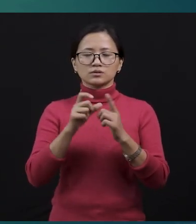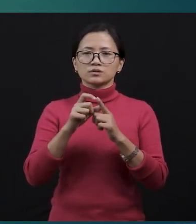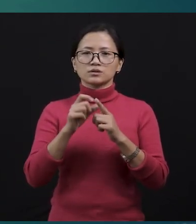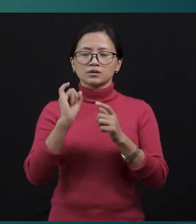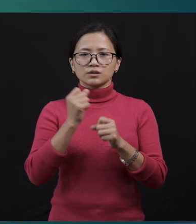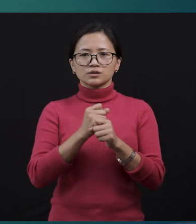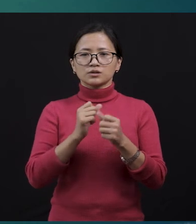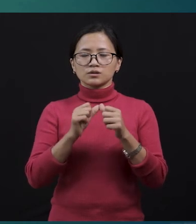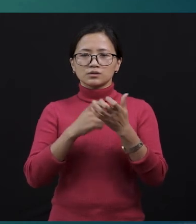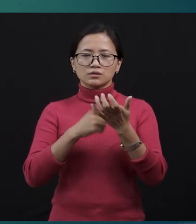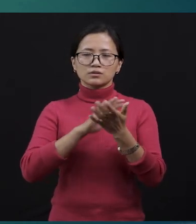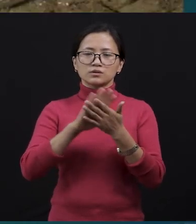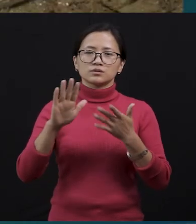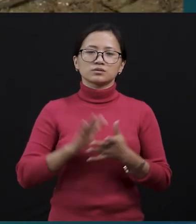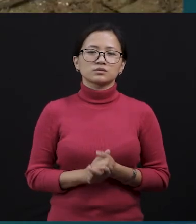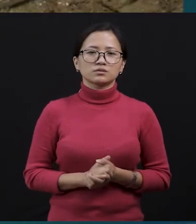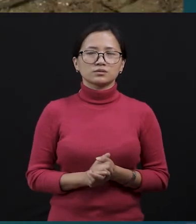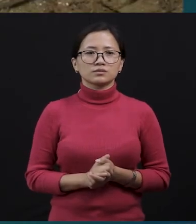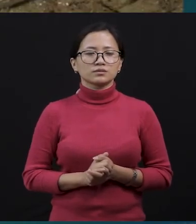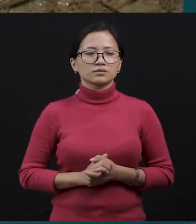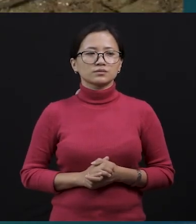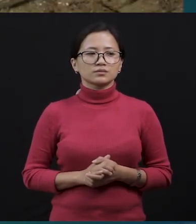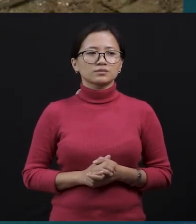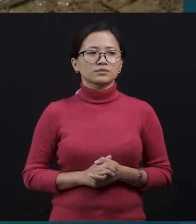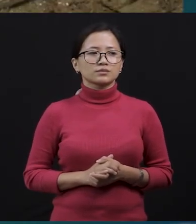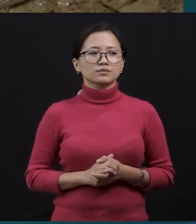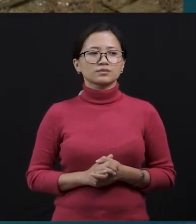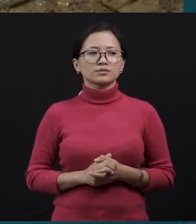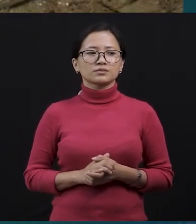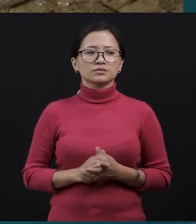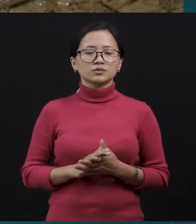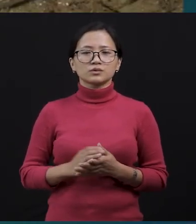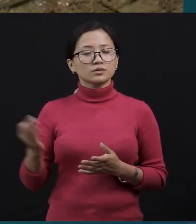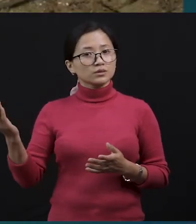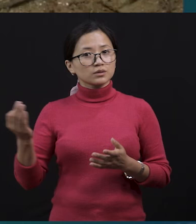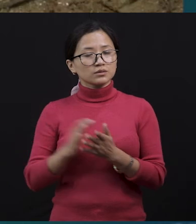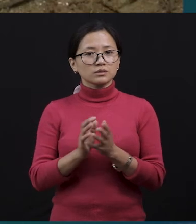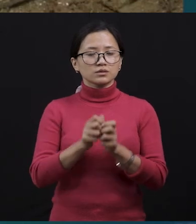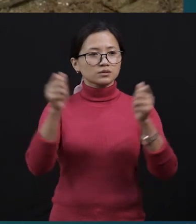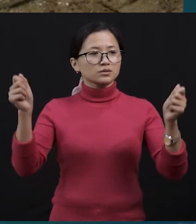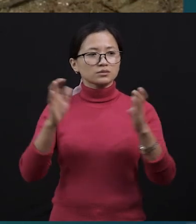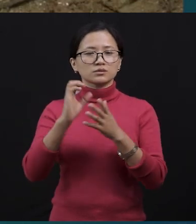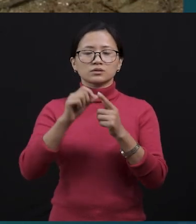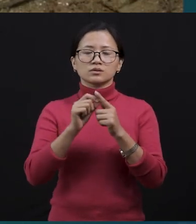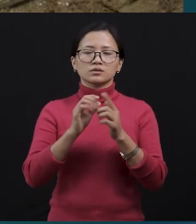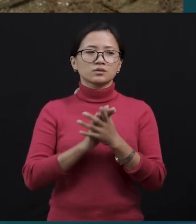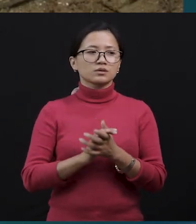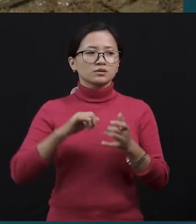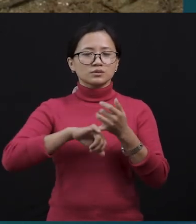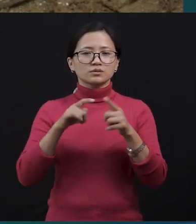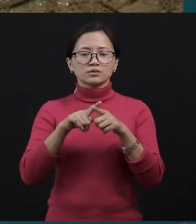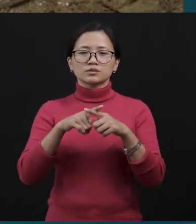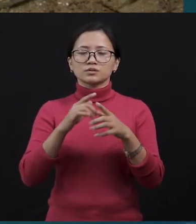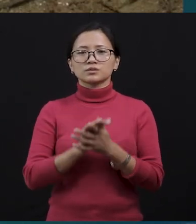had been an inspiration to all of them. This is a news clip, okay, that I've given again. On the Saturday night,